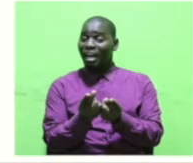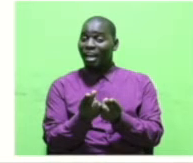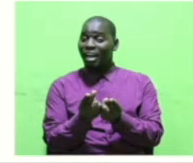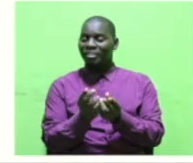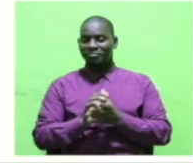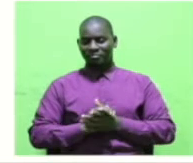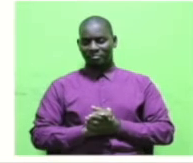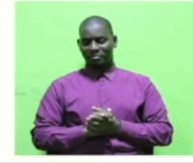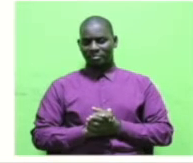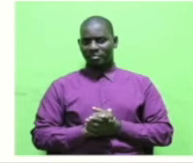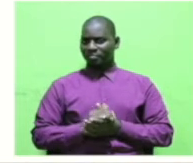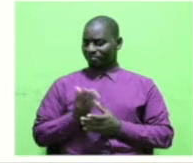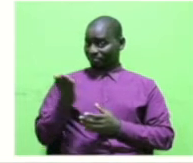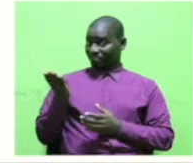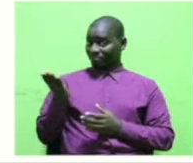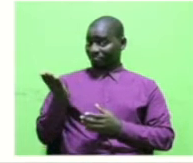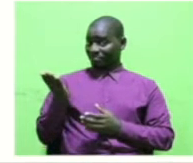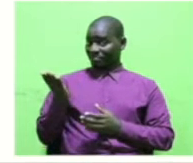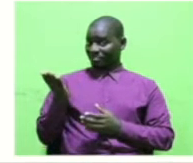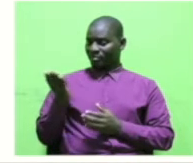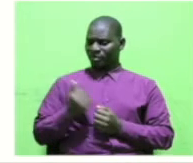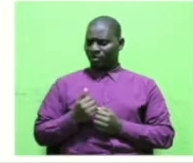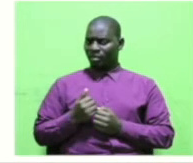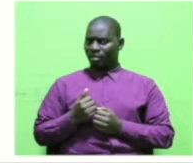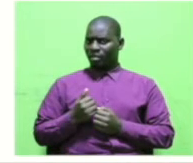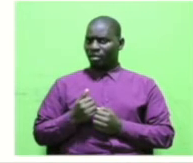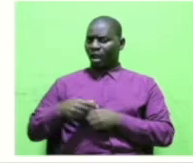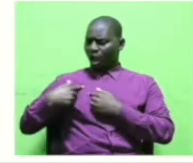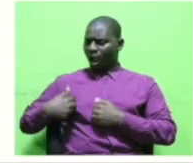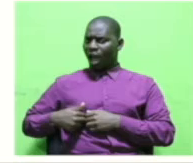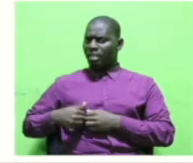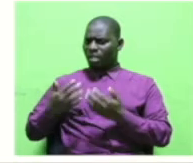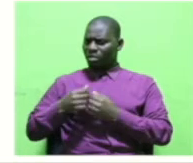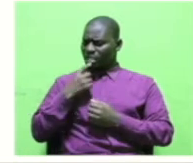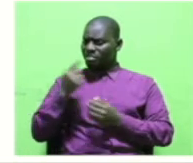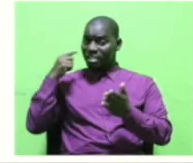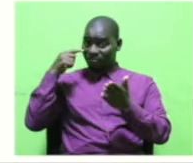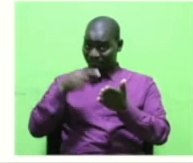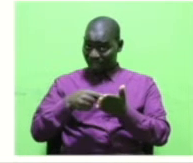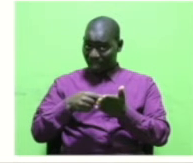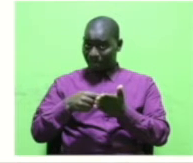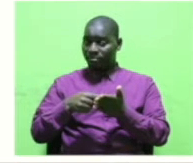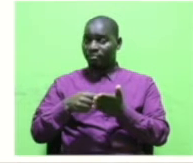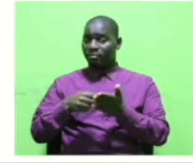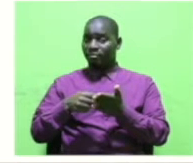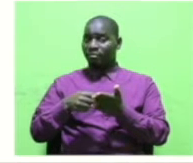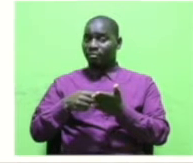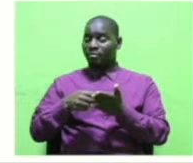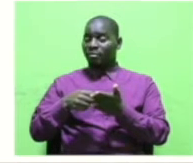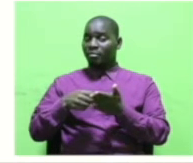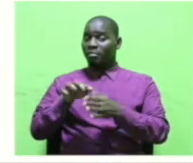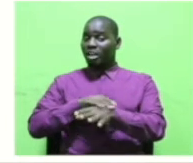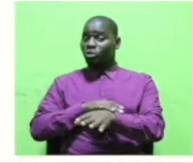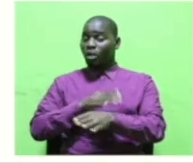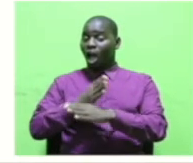Having said that, a heart could be defined as a muscular organ in a mammals which pump